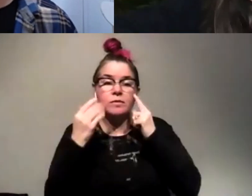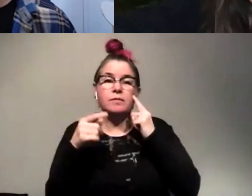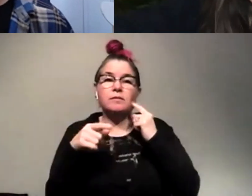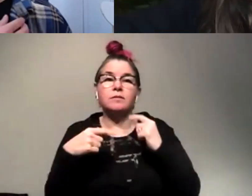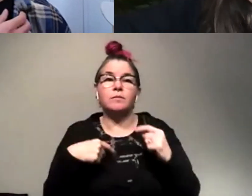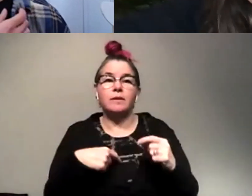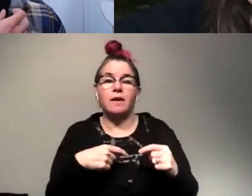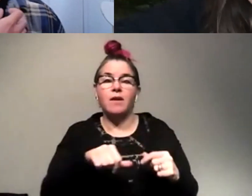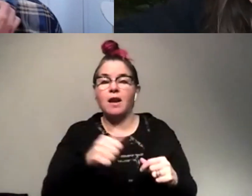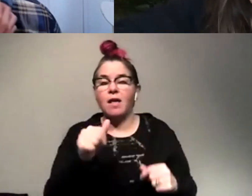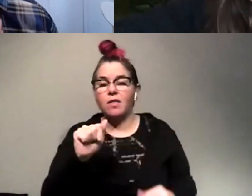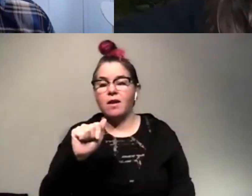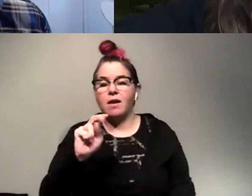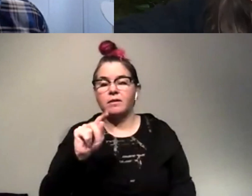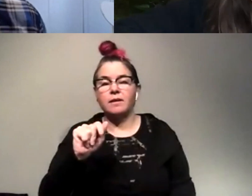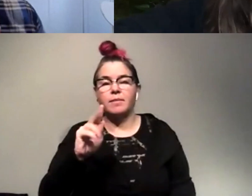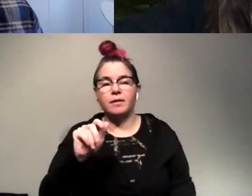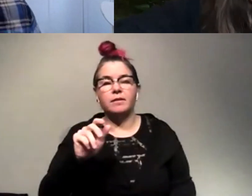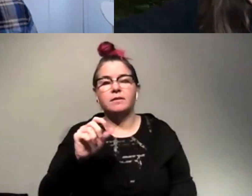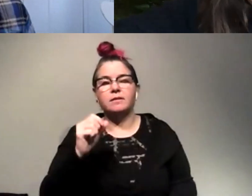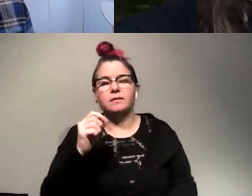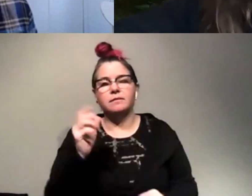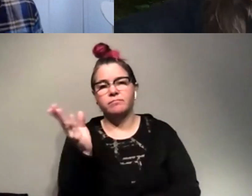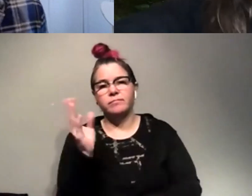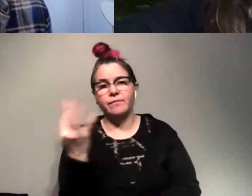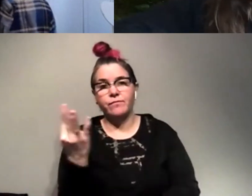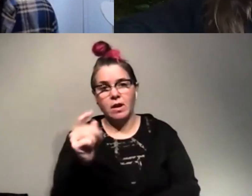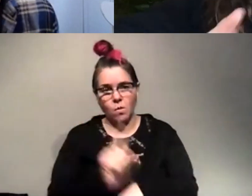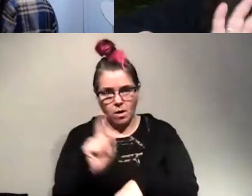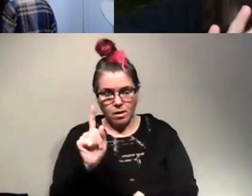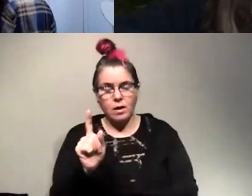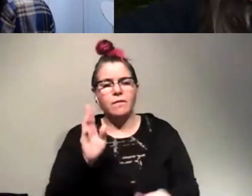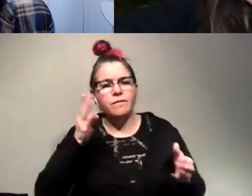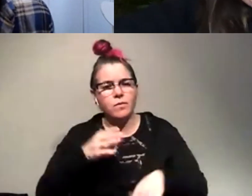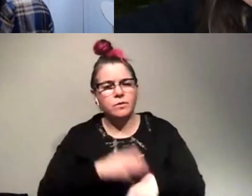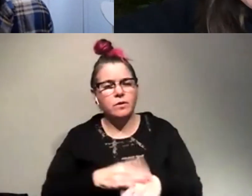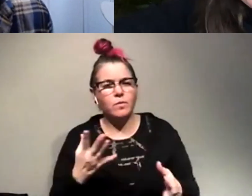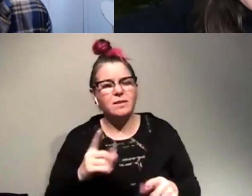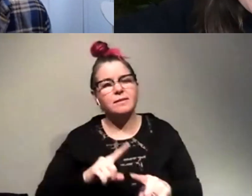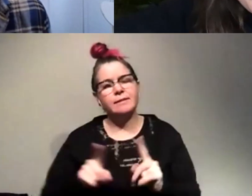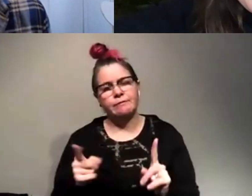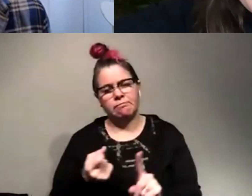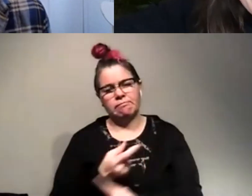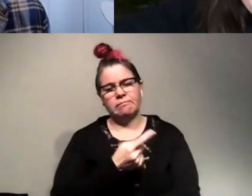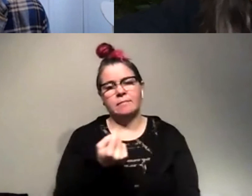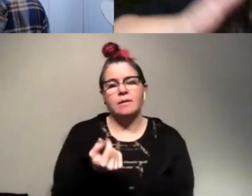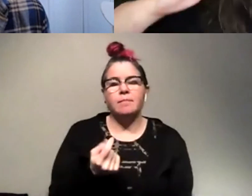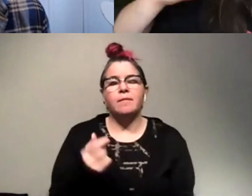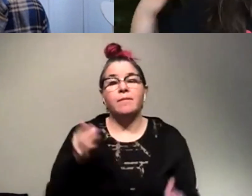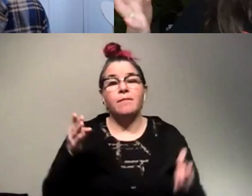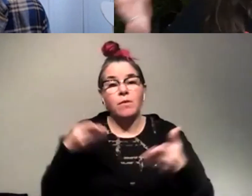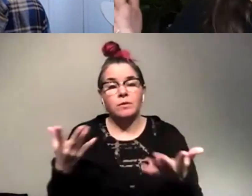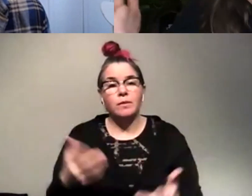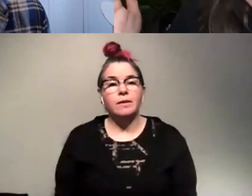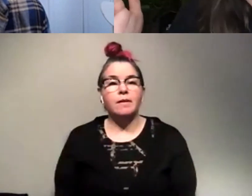another antibiotic resistance session on Friday at 1 p.m. We'll be focusing on something a little bit different. We're going to be focusing on how we